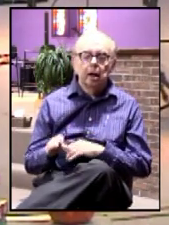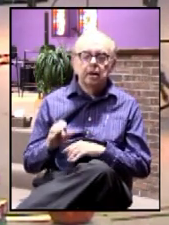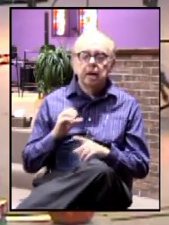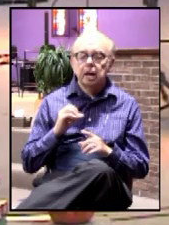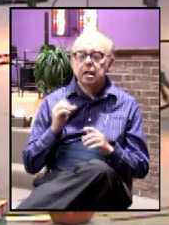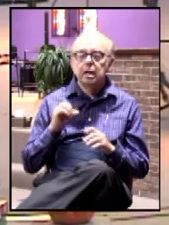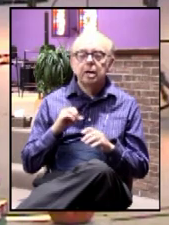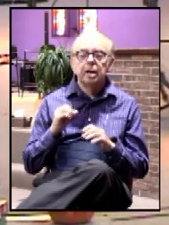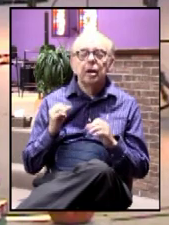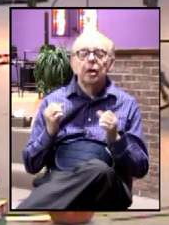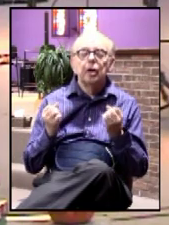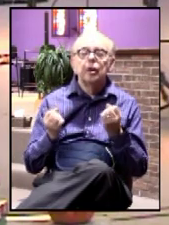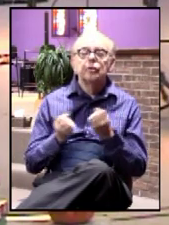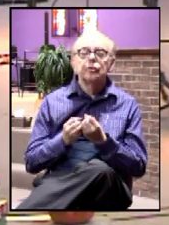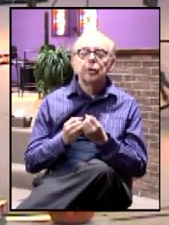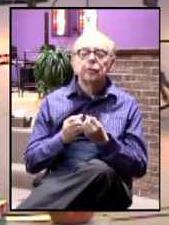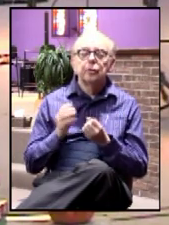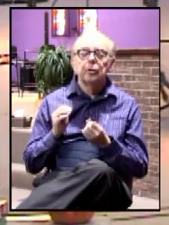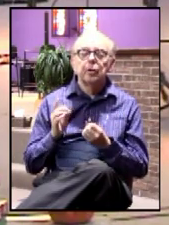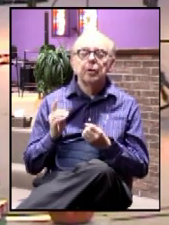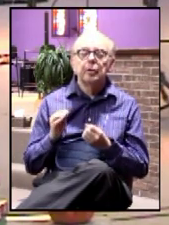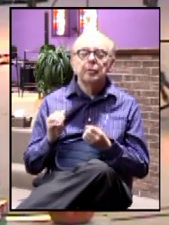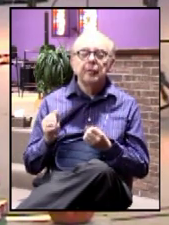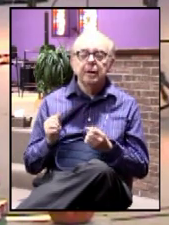any social media.